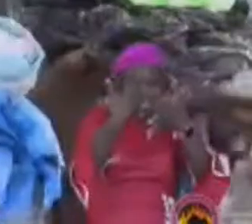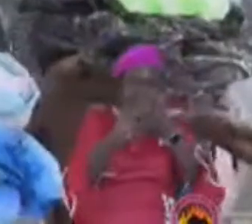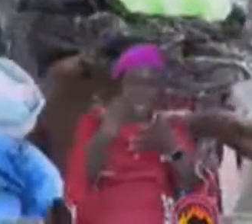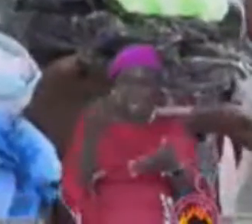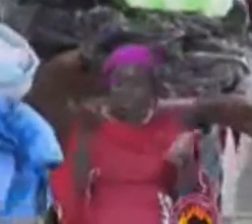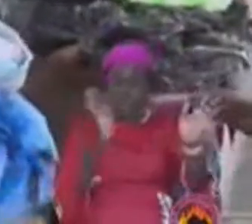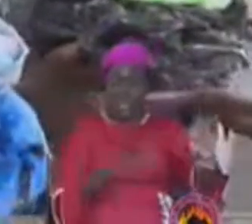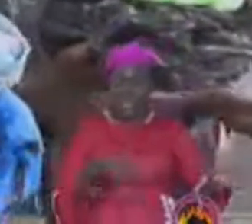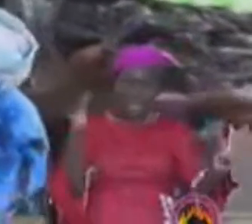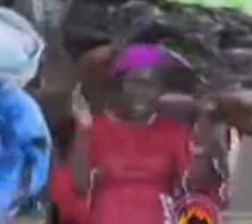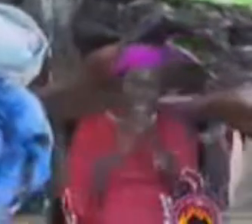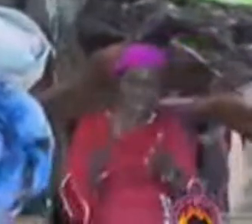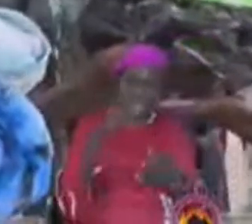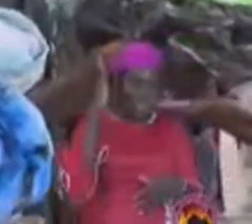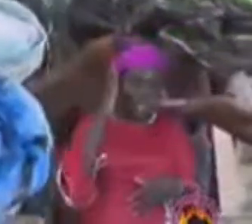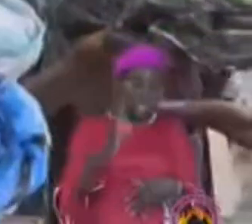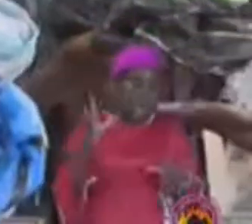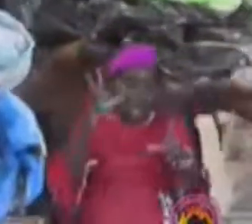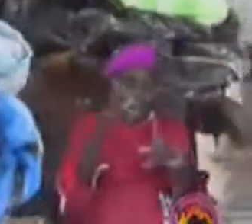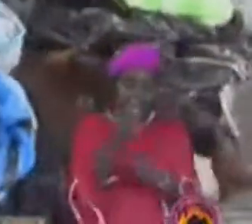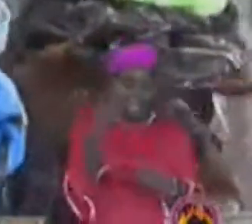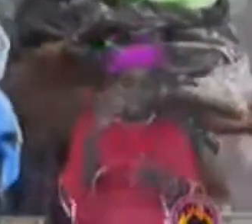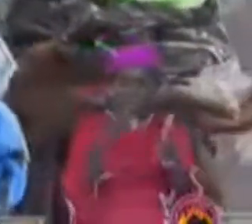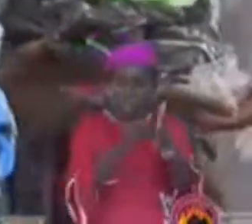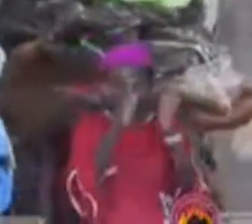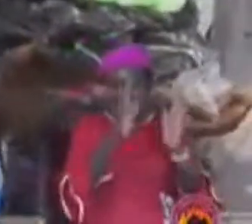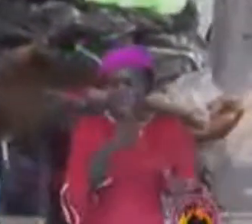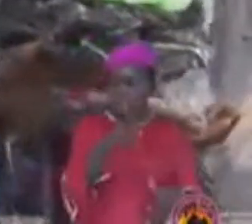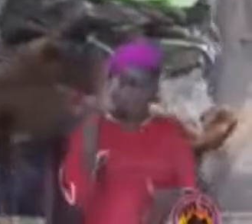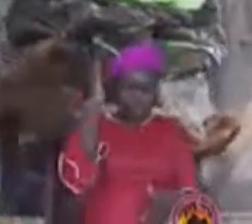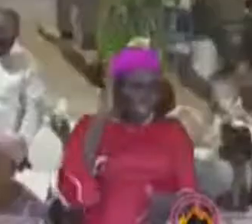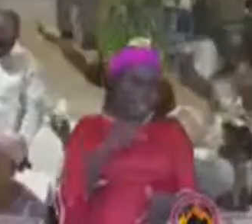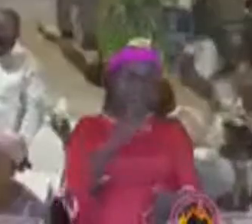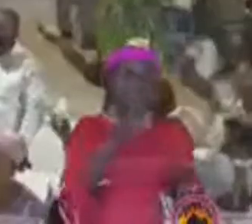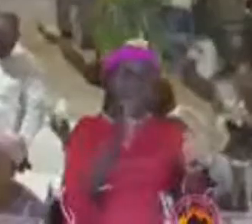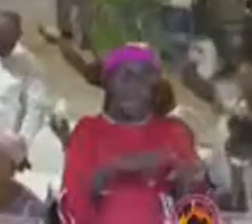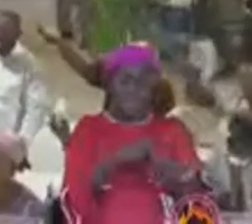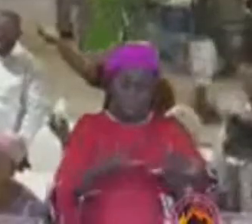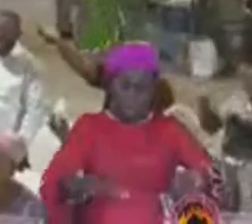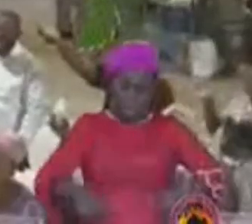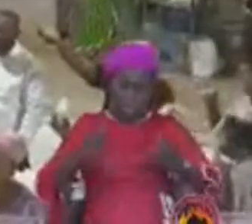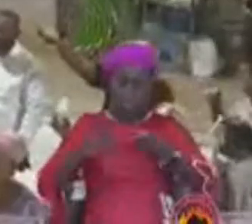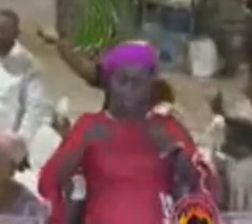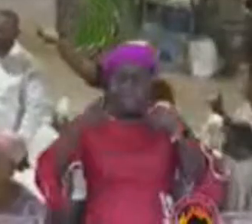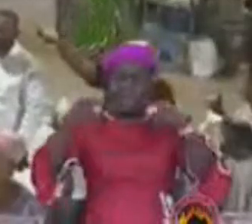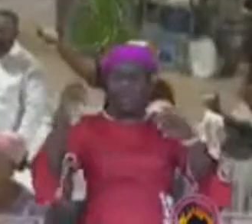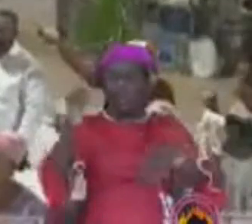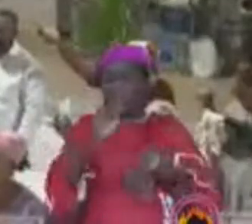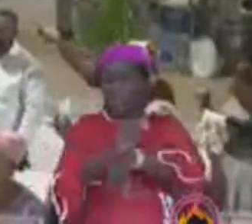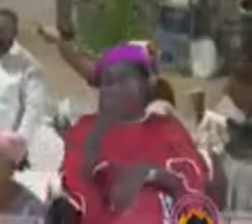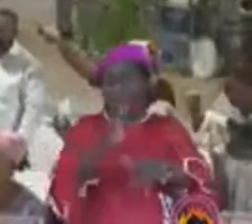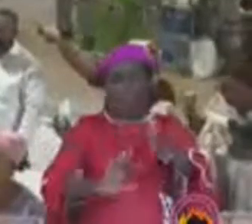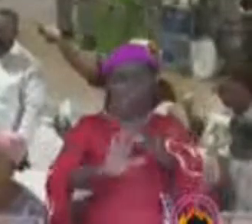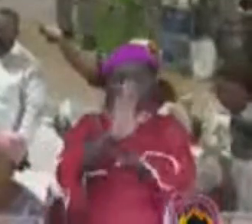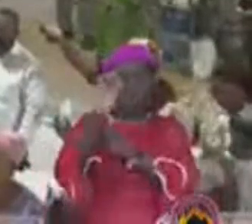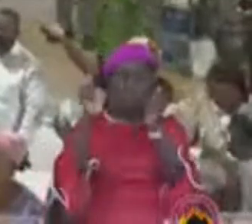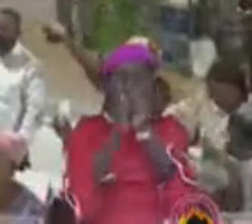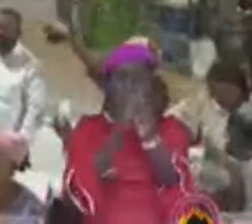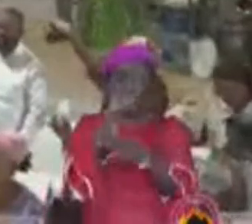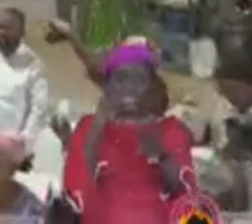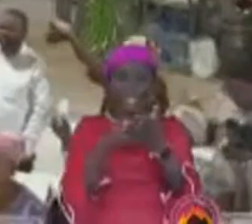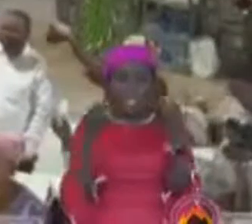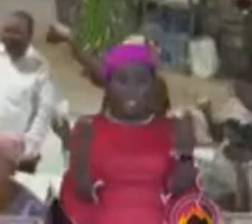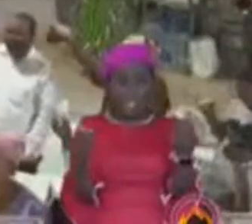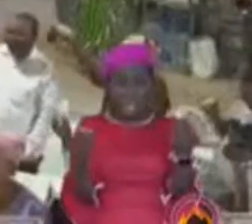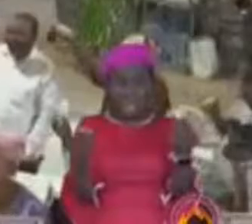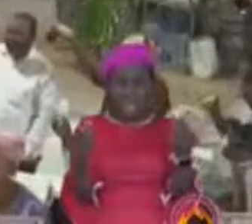honor. You shall not die but live to declare the works of God. And with this sand,